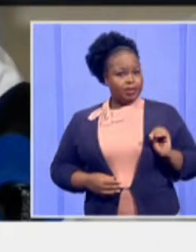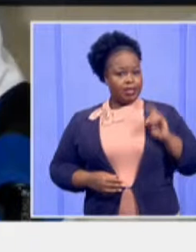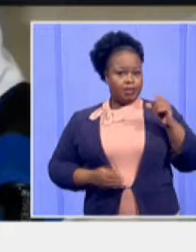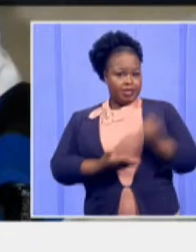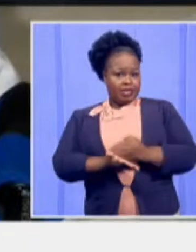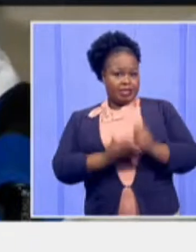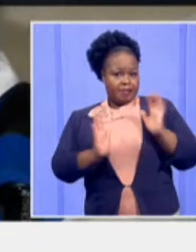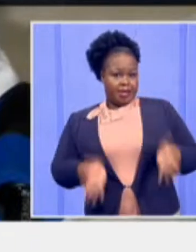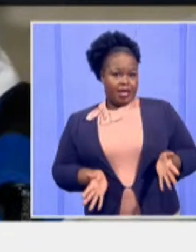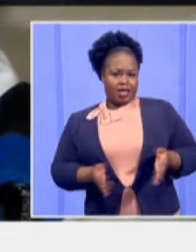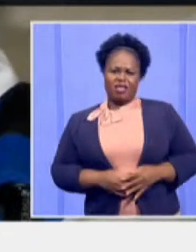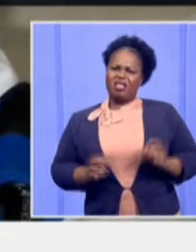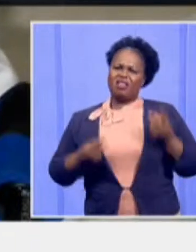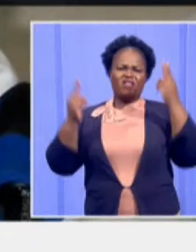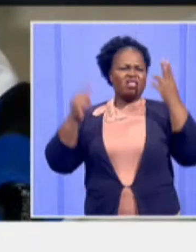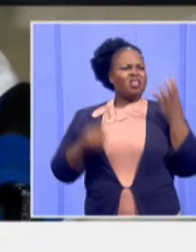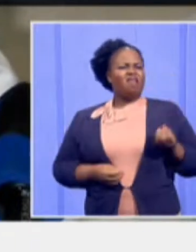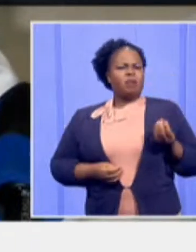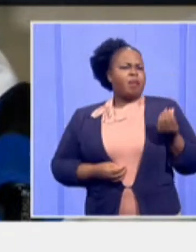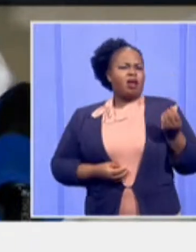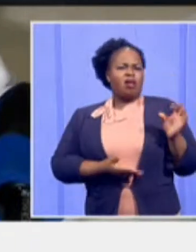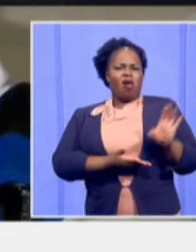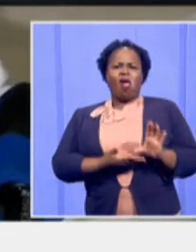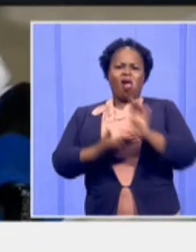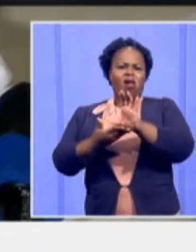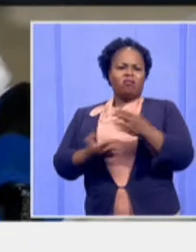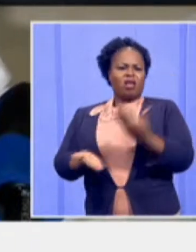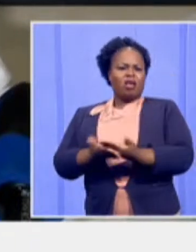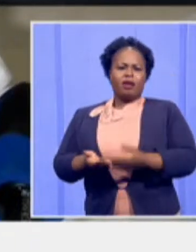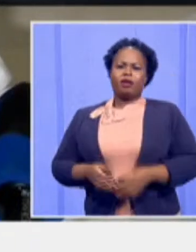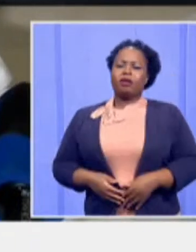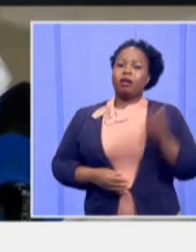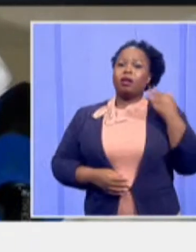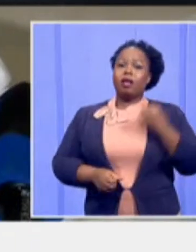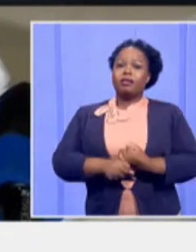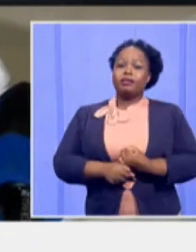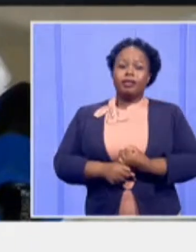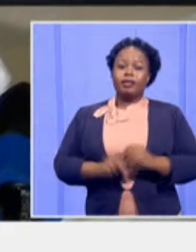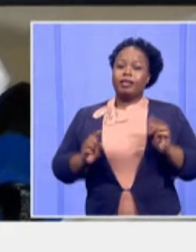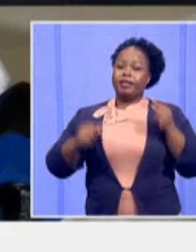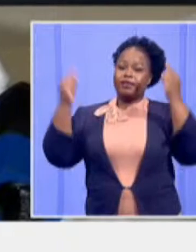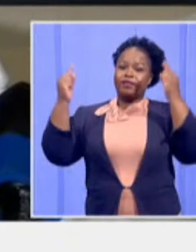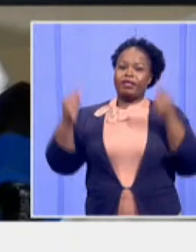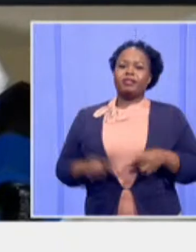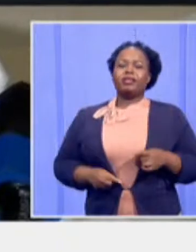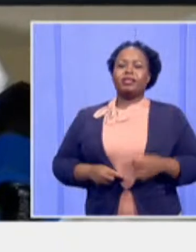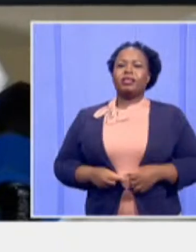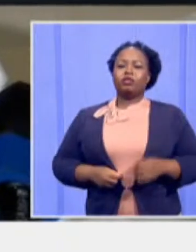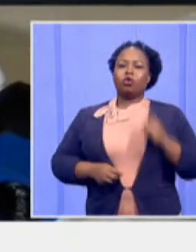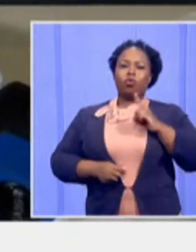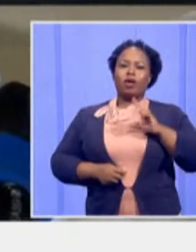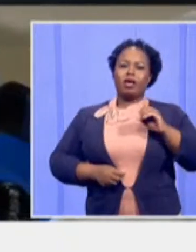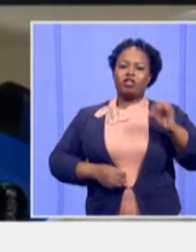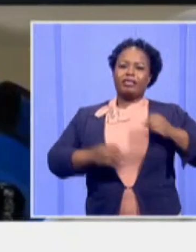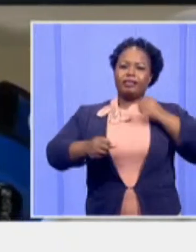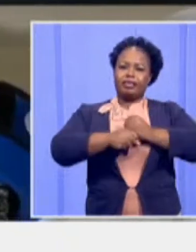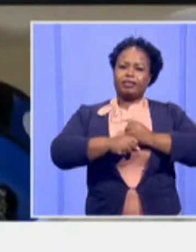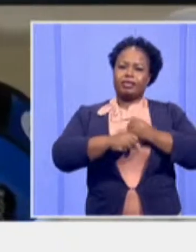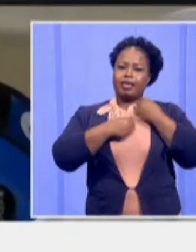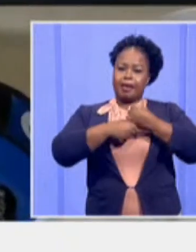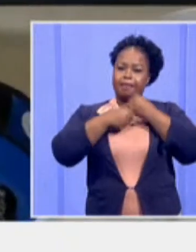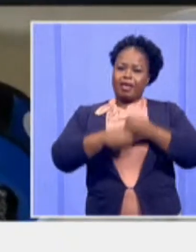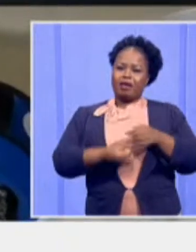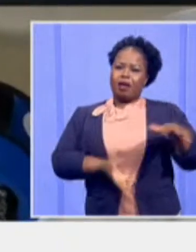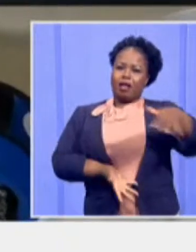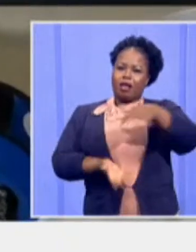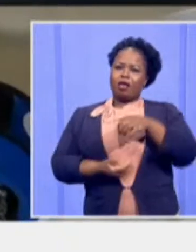register, Wits has the money to accommodate them. Wits last year was doing a centenary campaign and it has raised